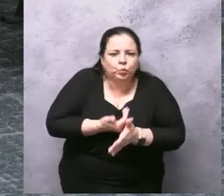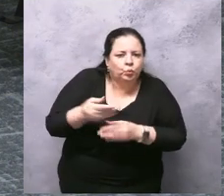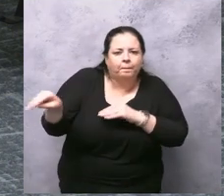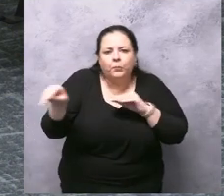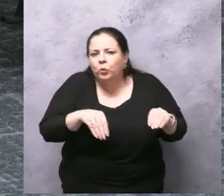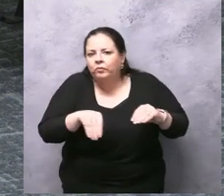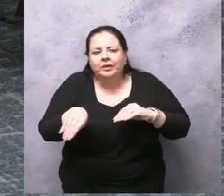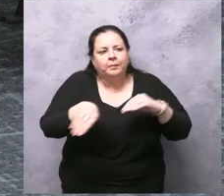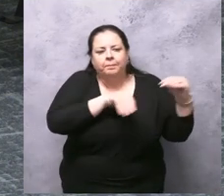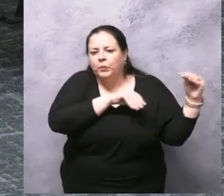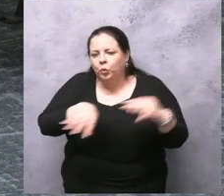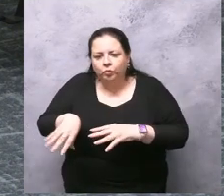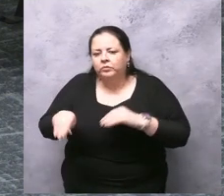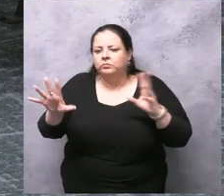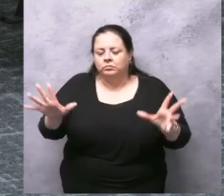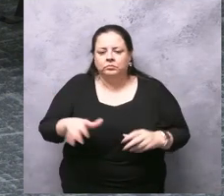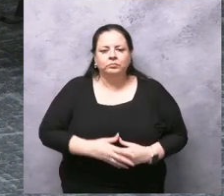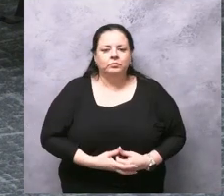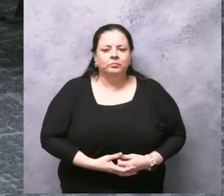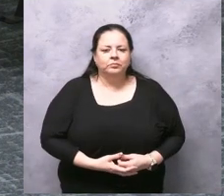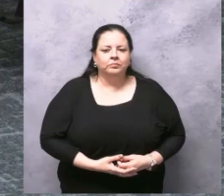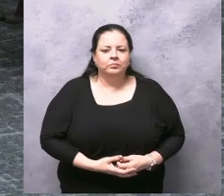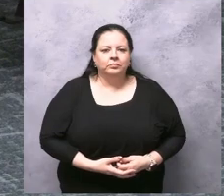have been there for a while.